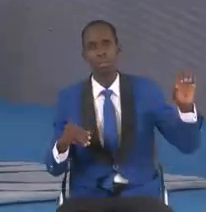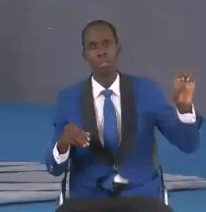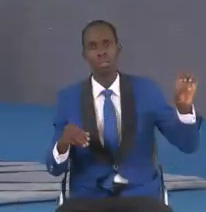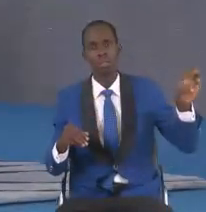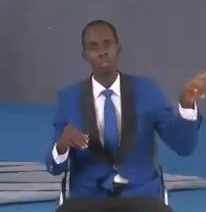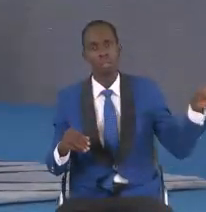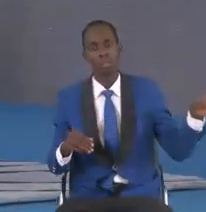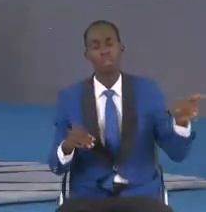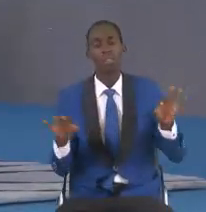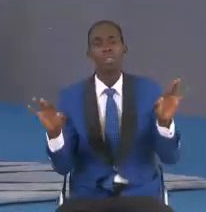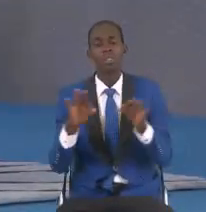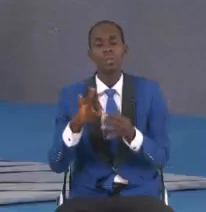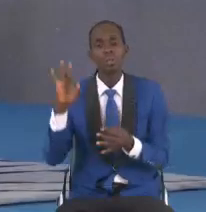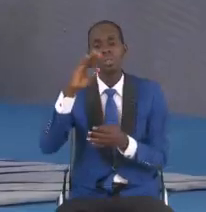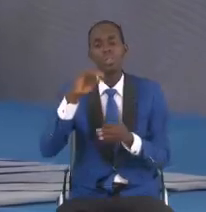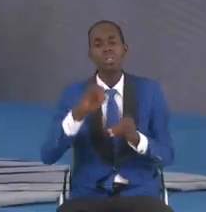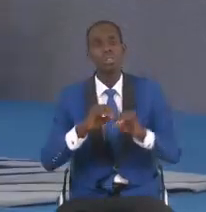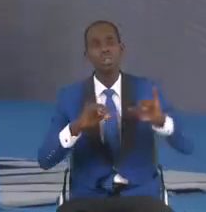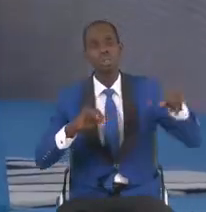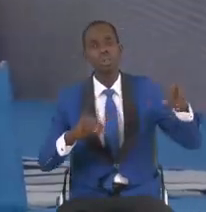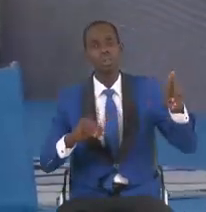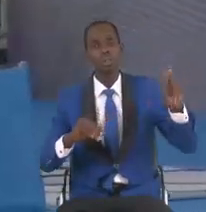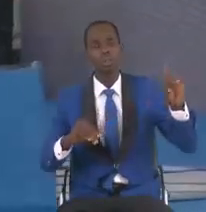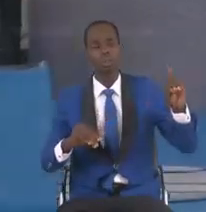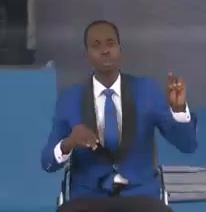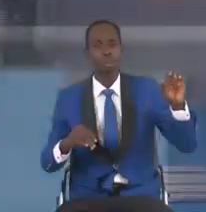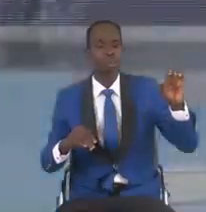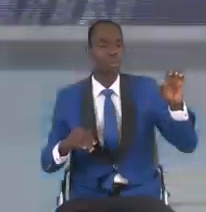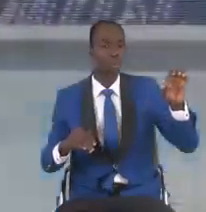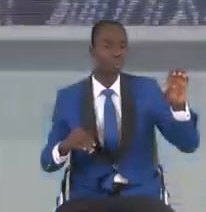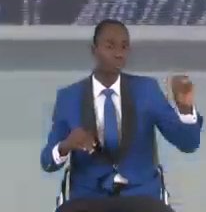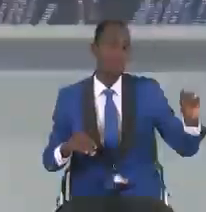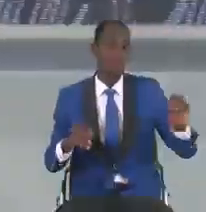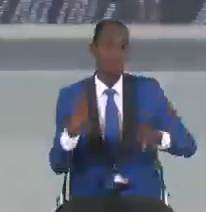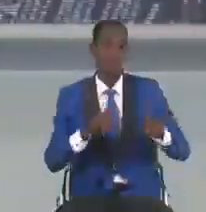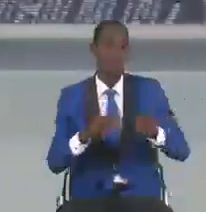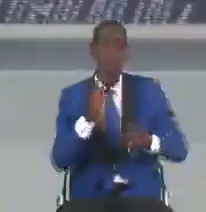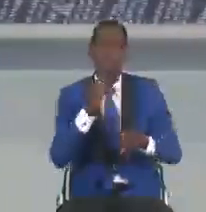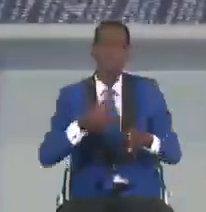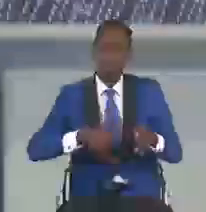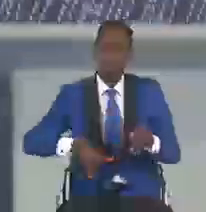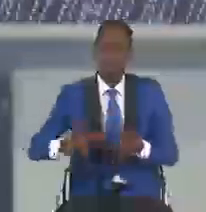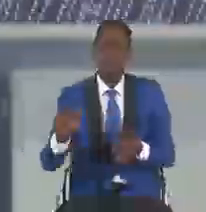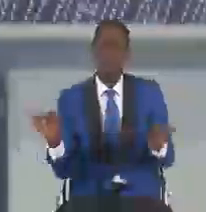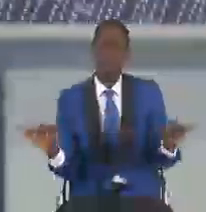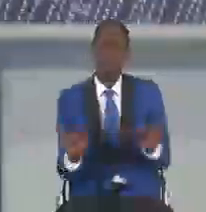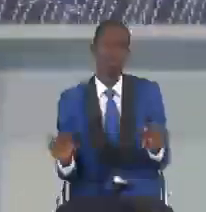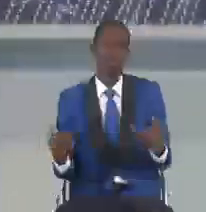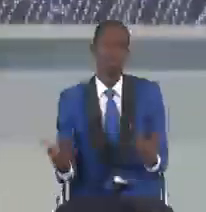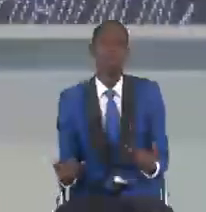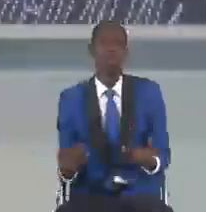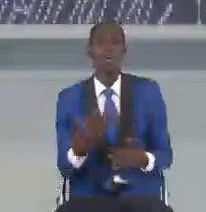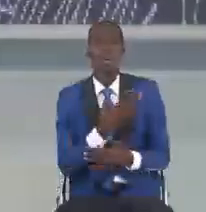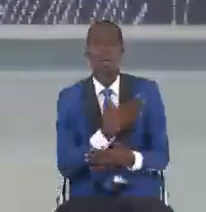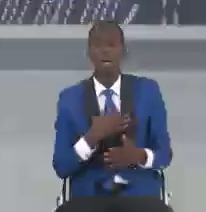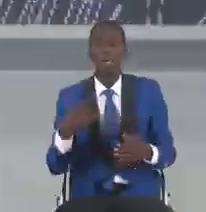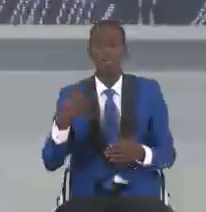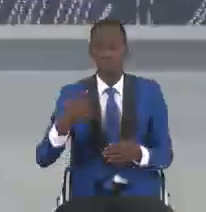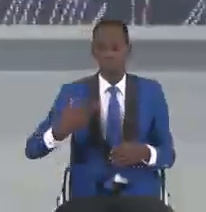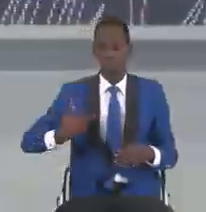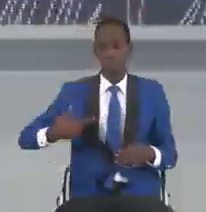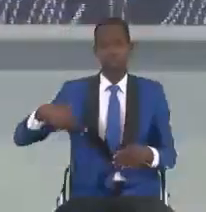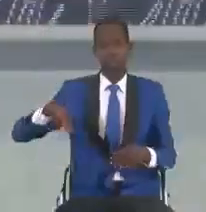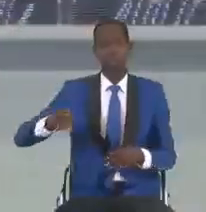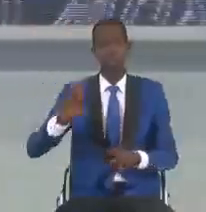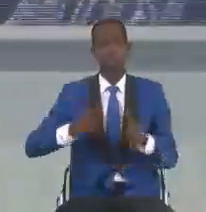Jews still remain today. And Jesus Christ came, and the Pharisees possessed